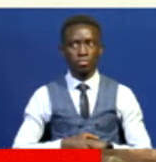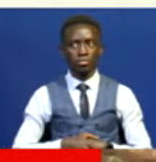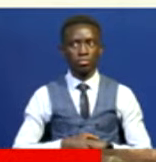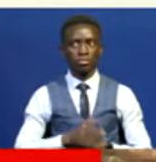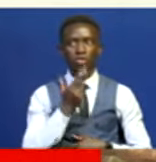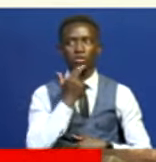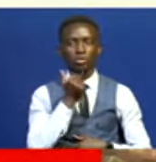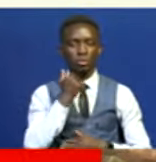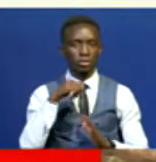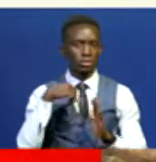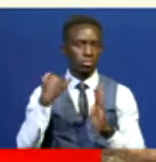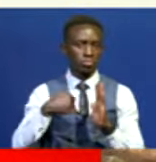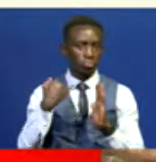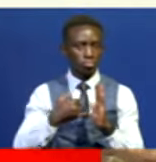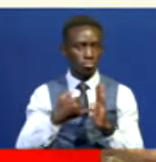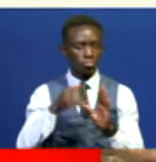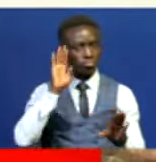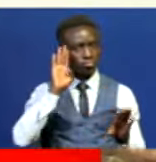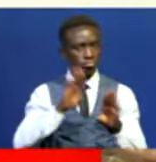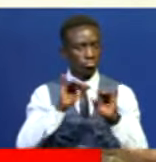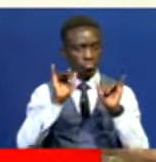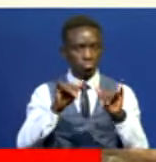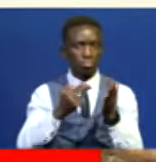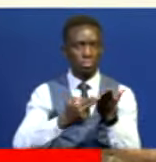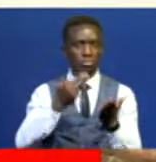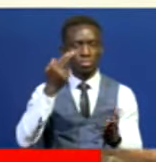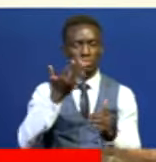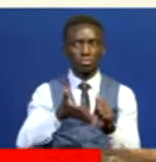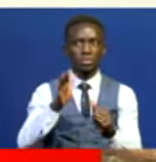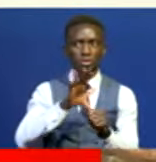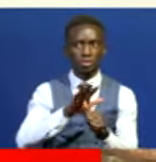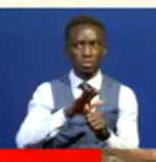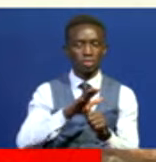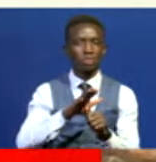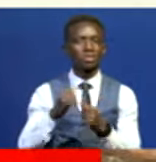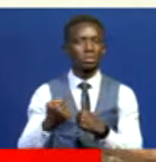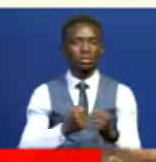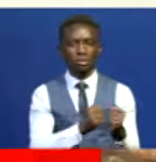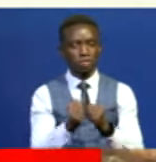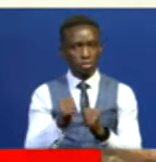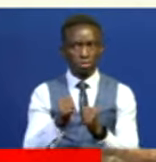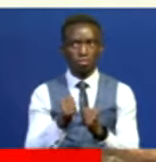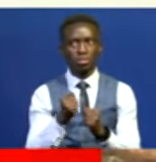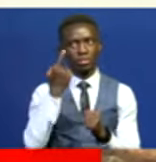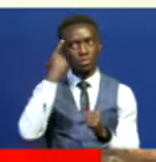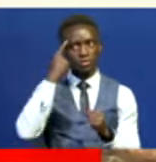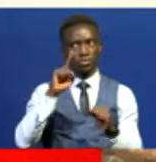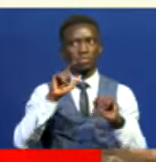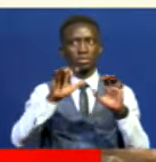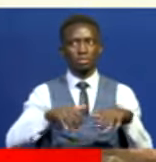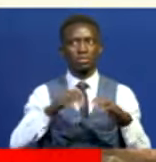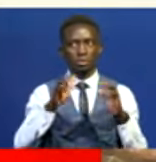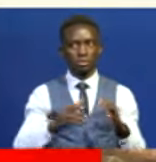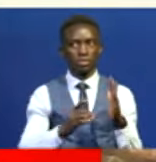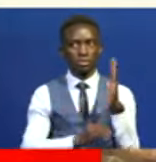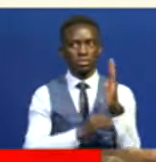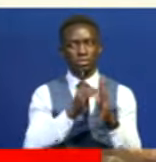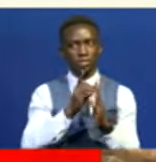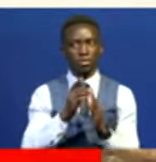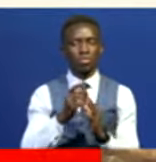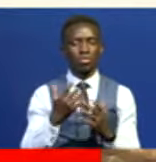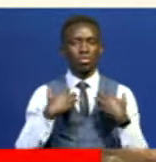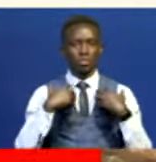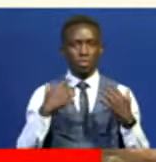The sugar industry remains a high priority strategic sector for national agro-industrial development, wealth and